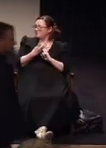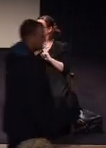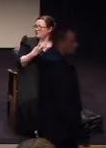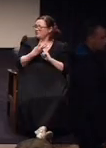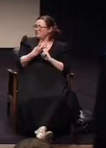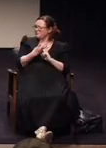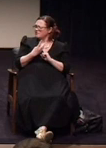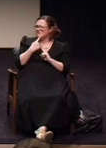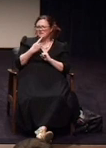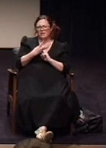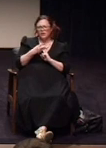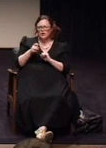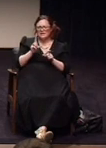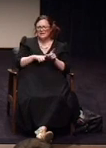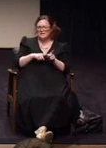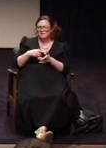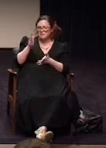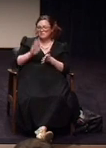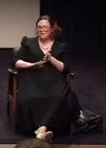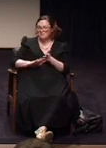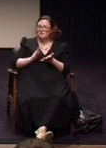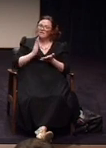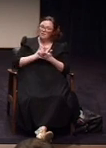was opened in 1974, actually.